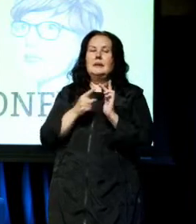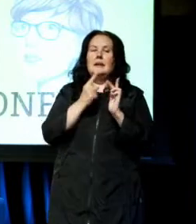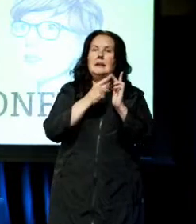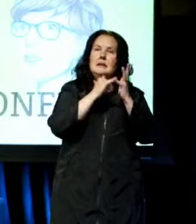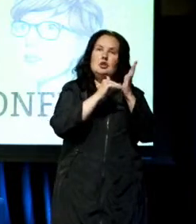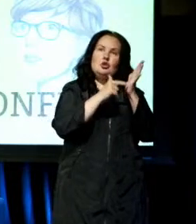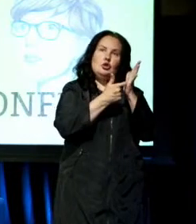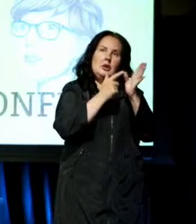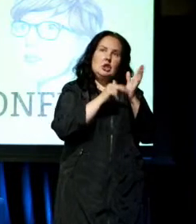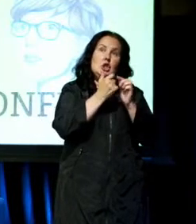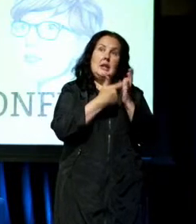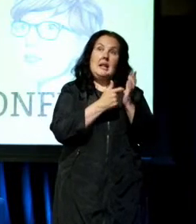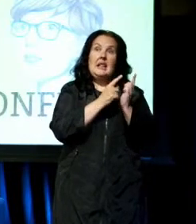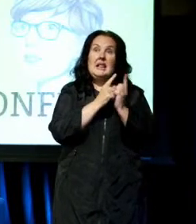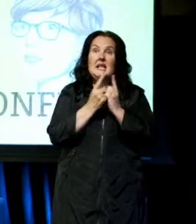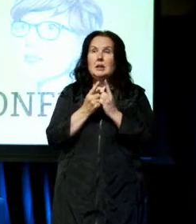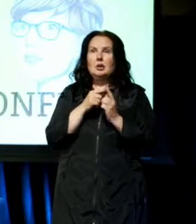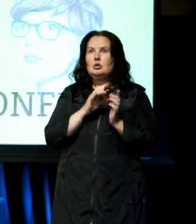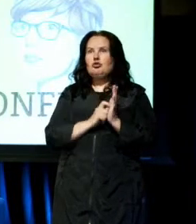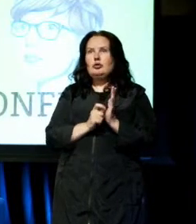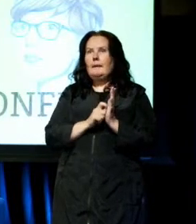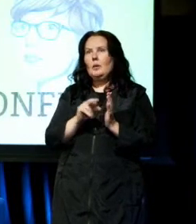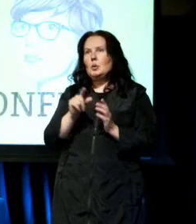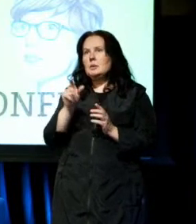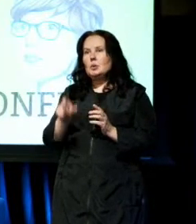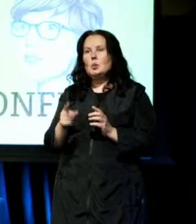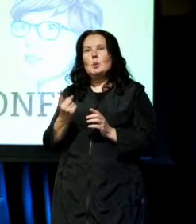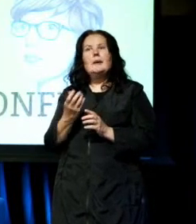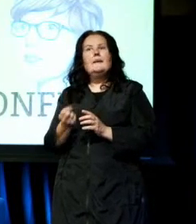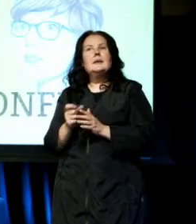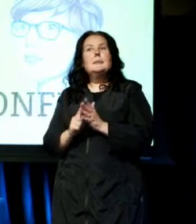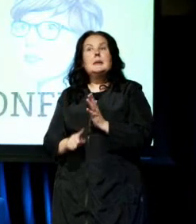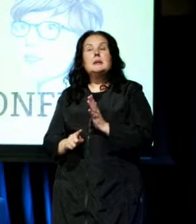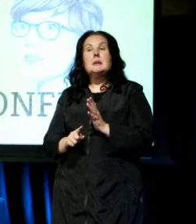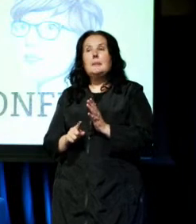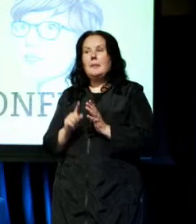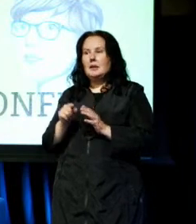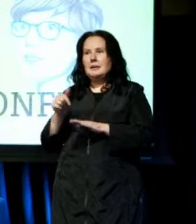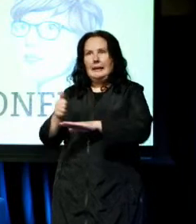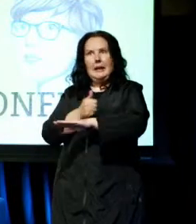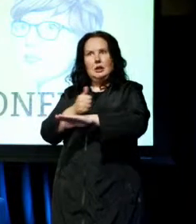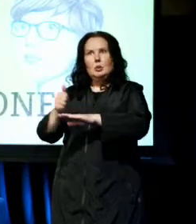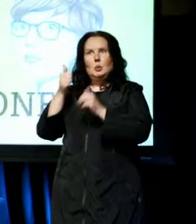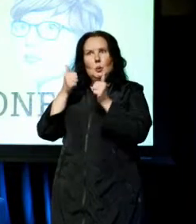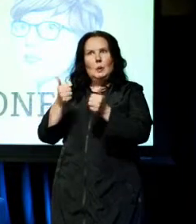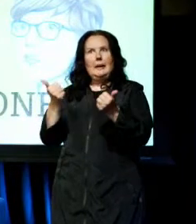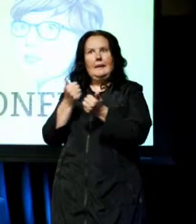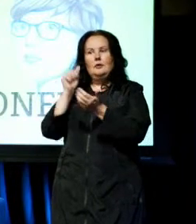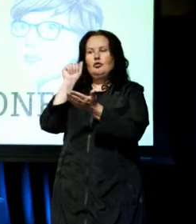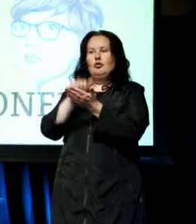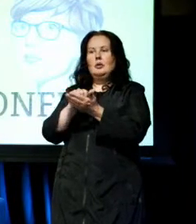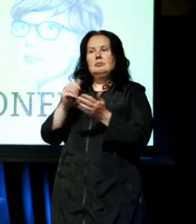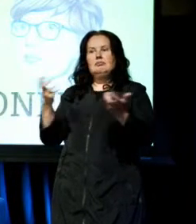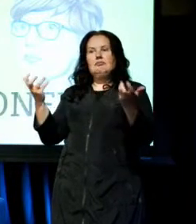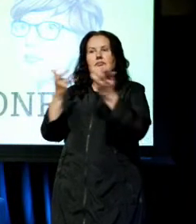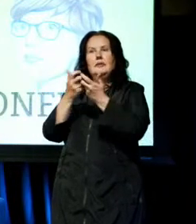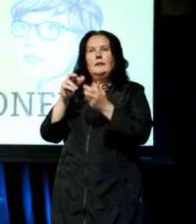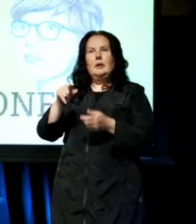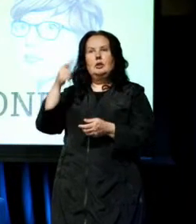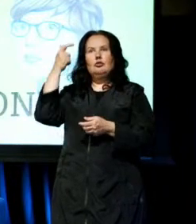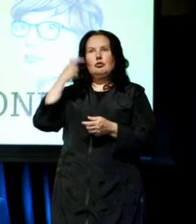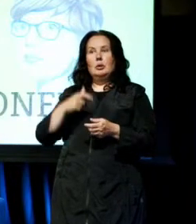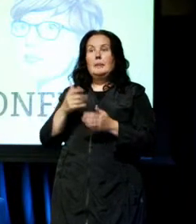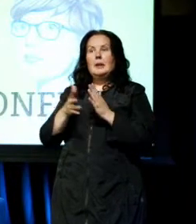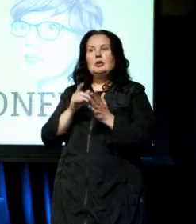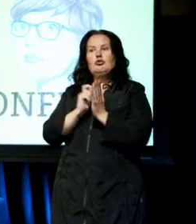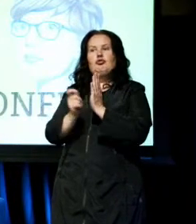It wasn't written for a disabled person, but the actor was good enough was right for that role, and so they wrote his disability into